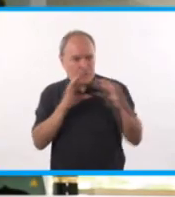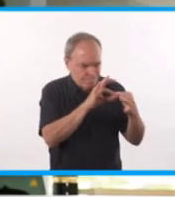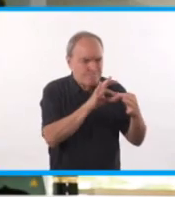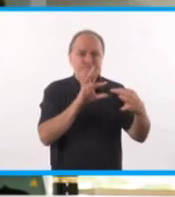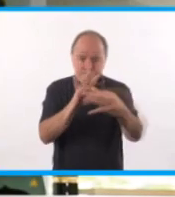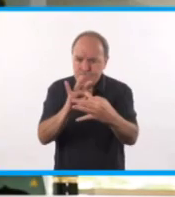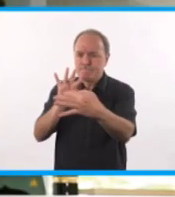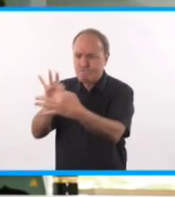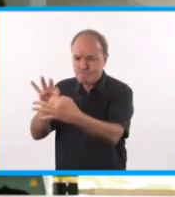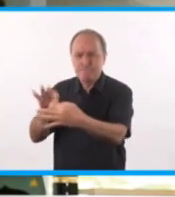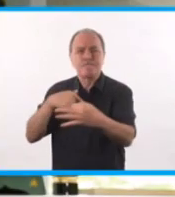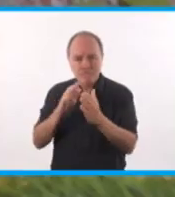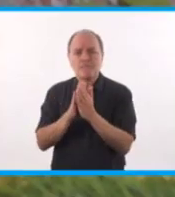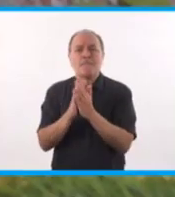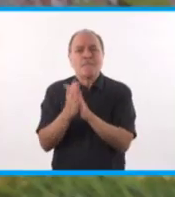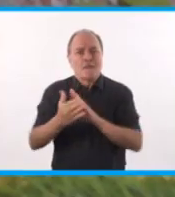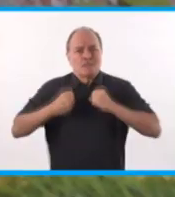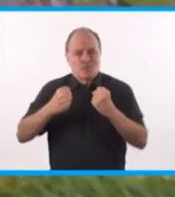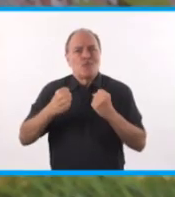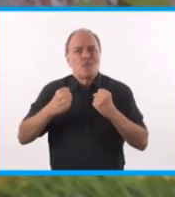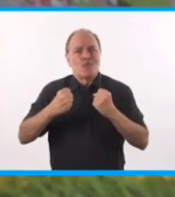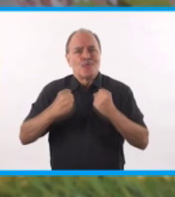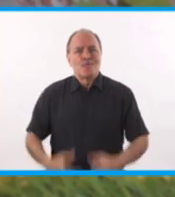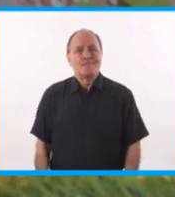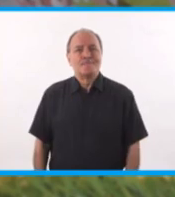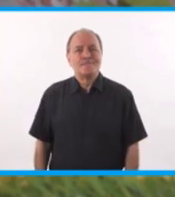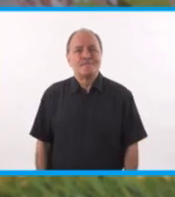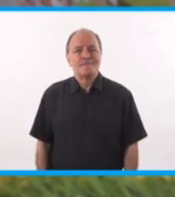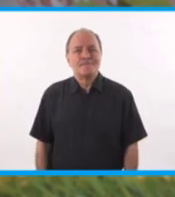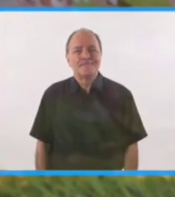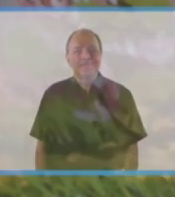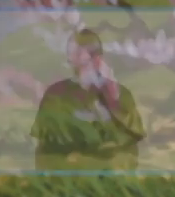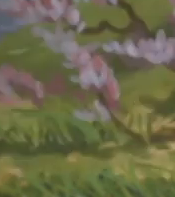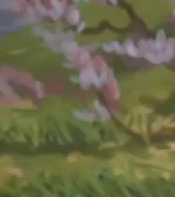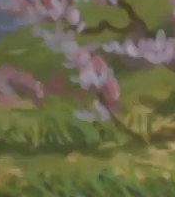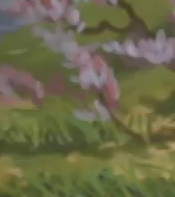I'm happy when you see my strengths. And help me to engage with others.